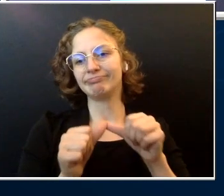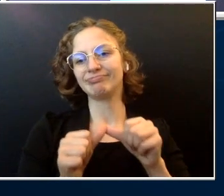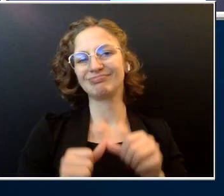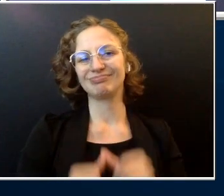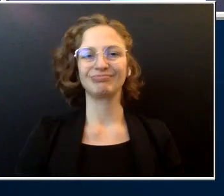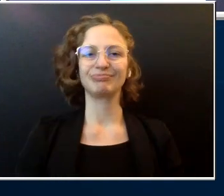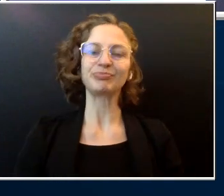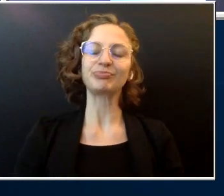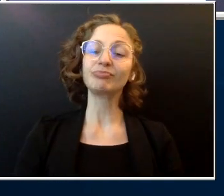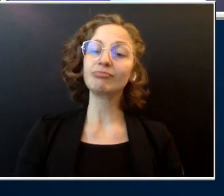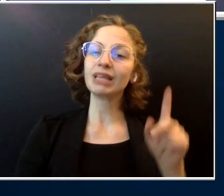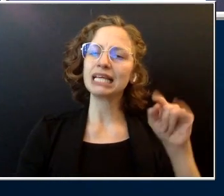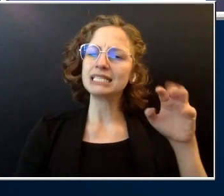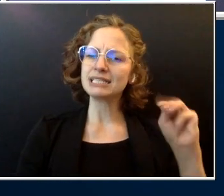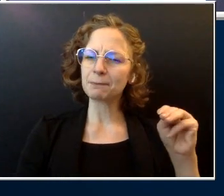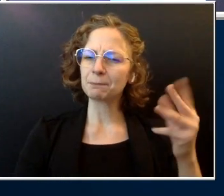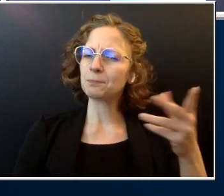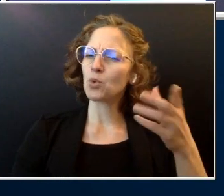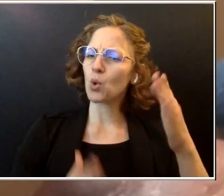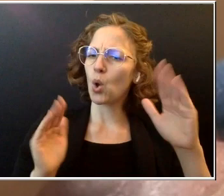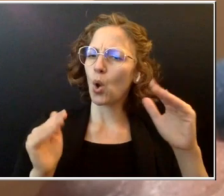want folks to take away from your story?